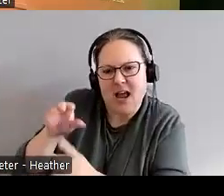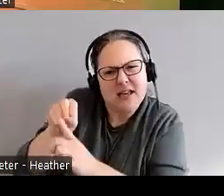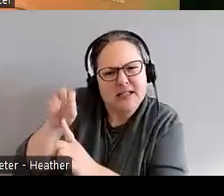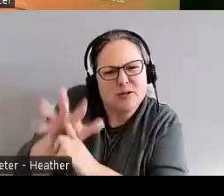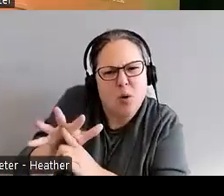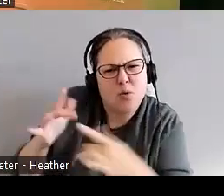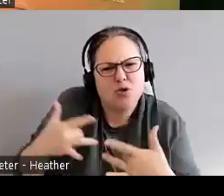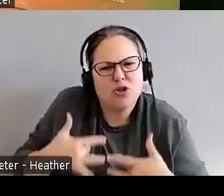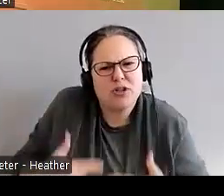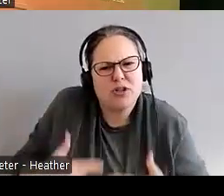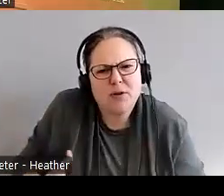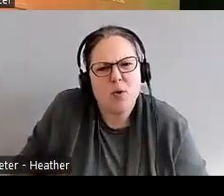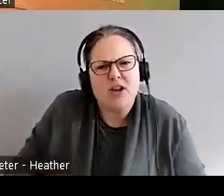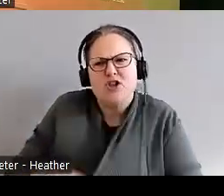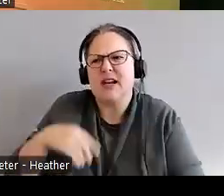midlife